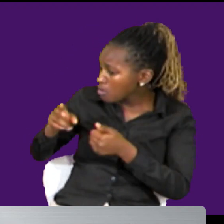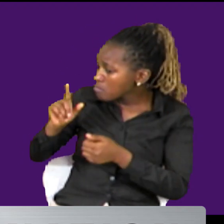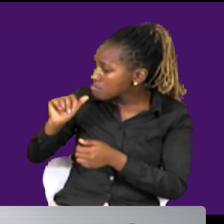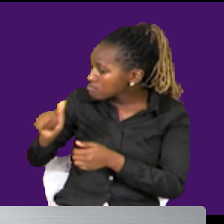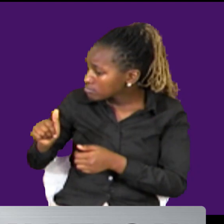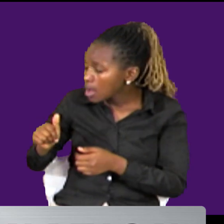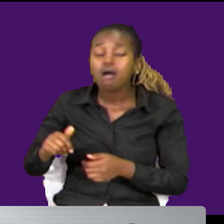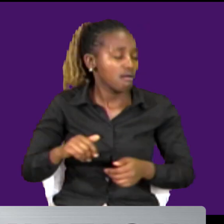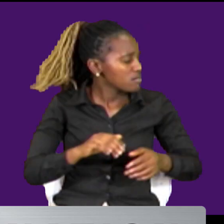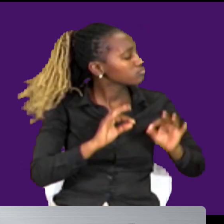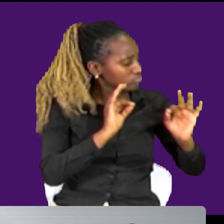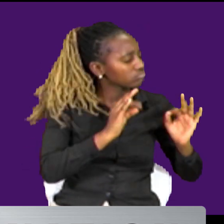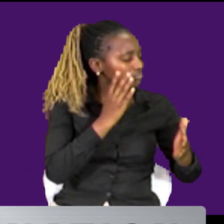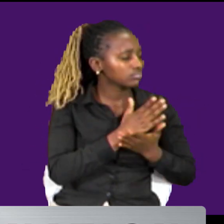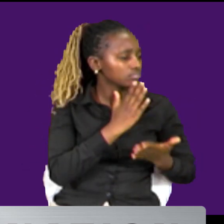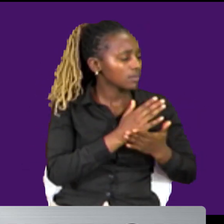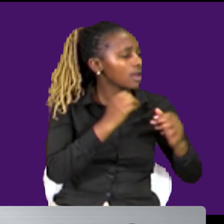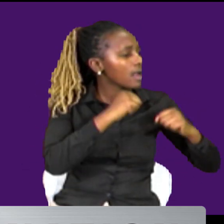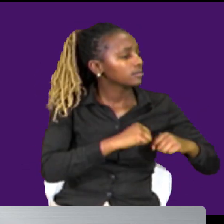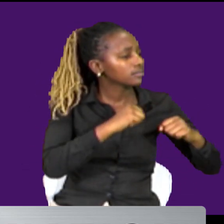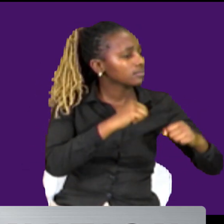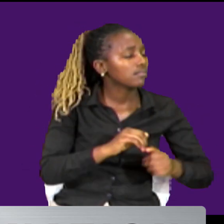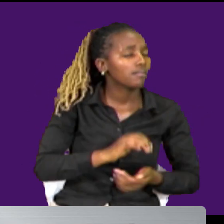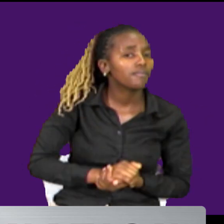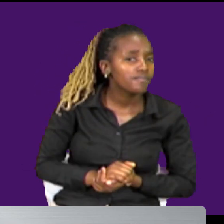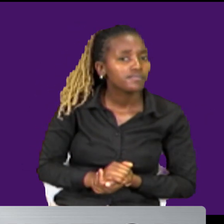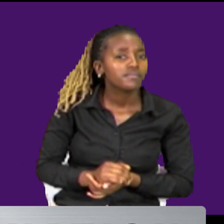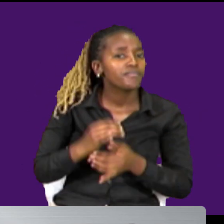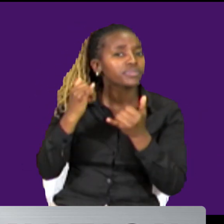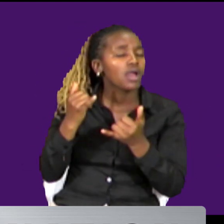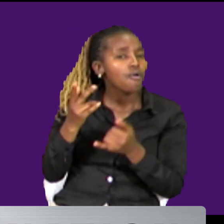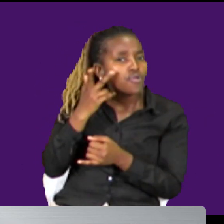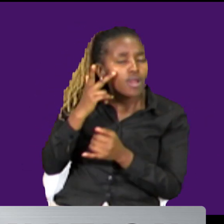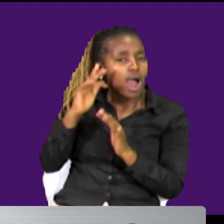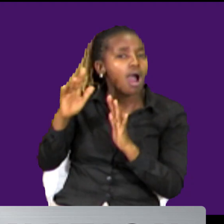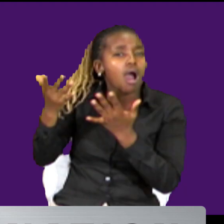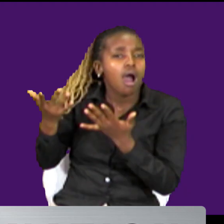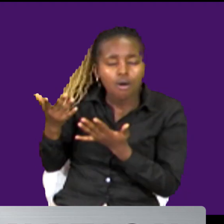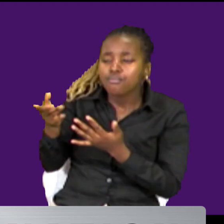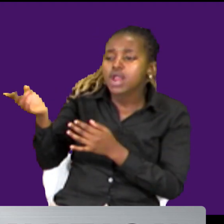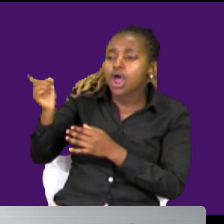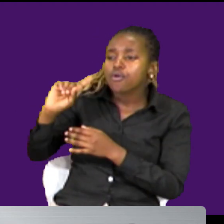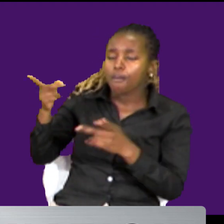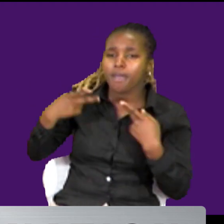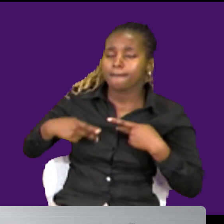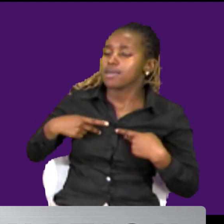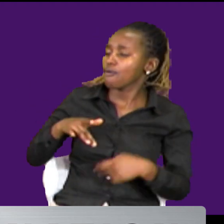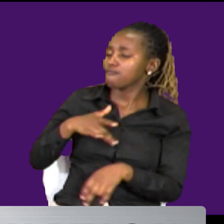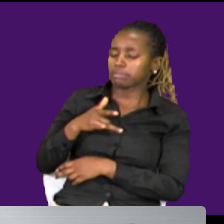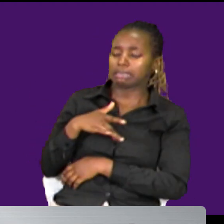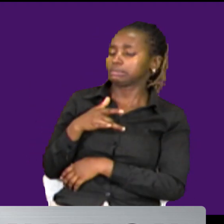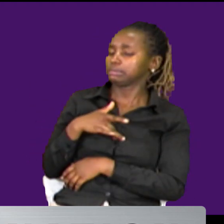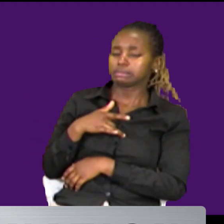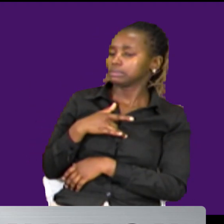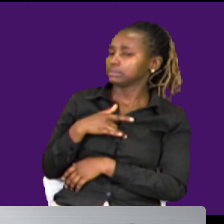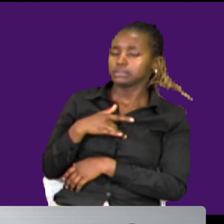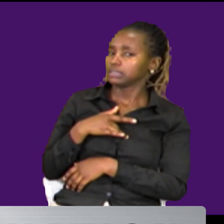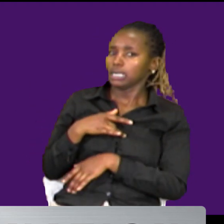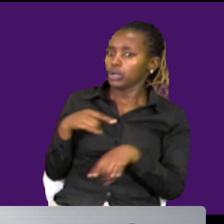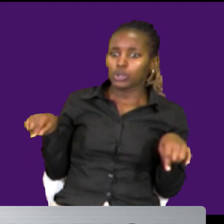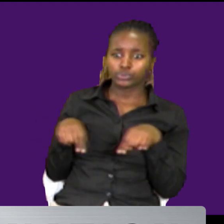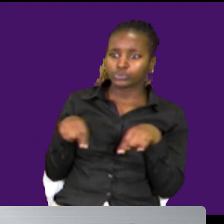So. By the way, I'm noticing Nairobians are traumatized. Yesterday, was it